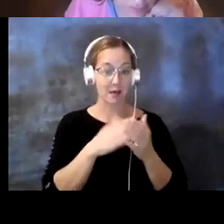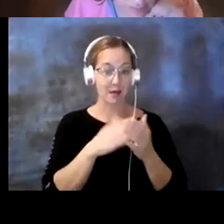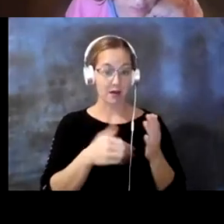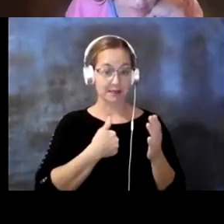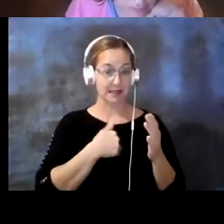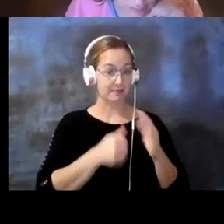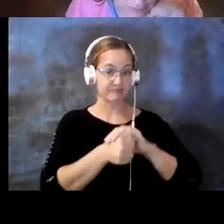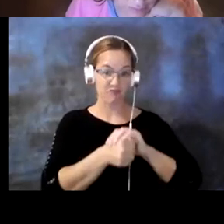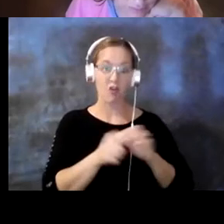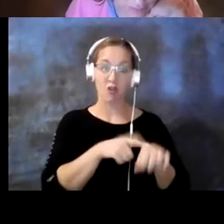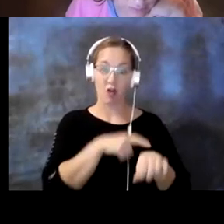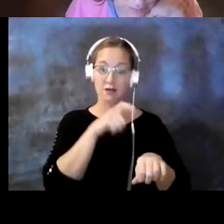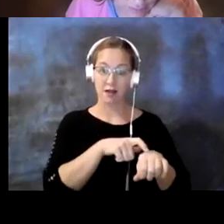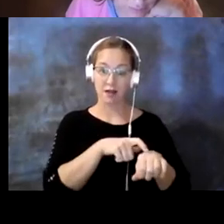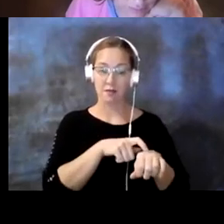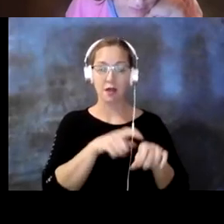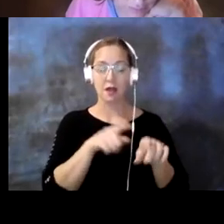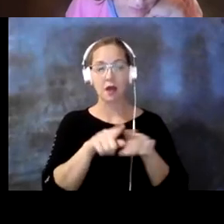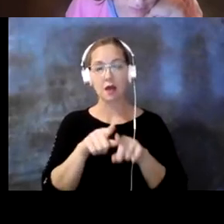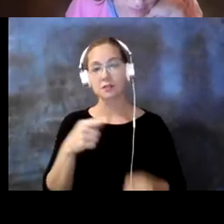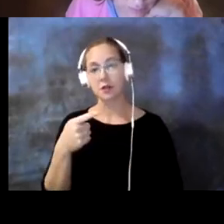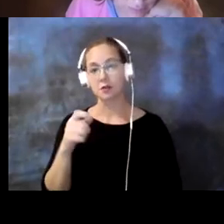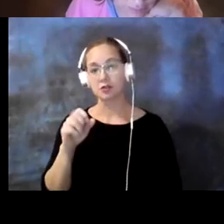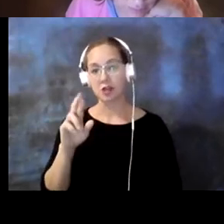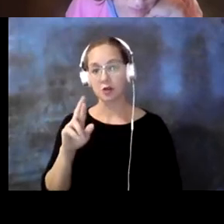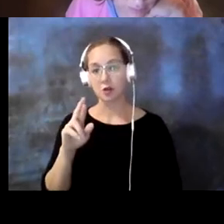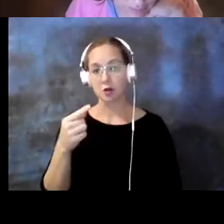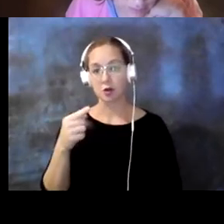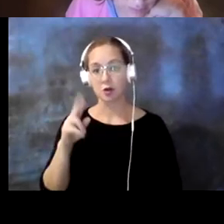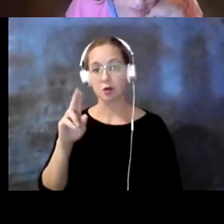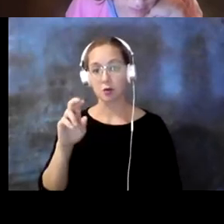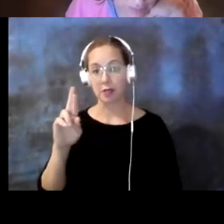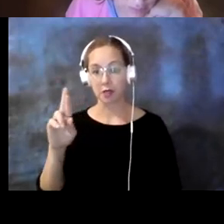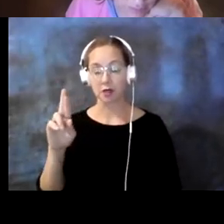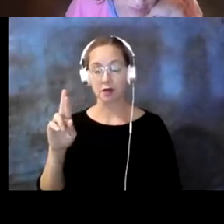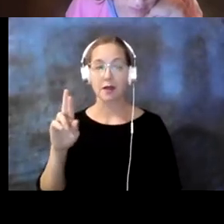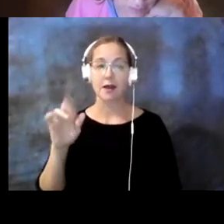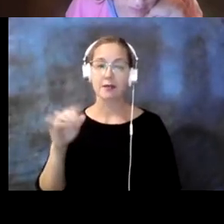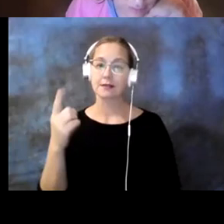time. Also genderqueer, and that is something that